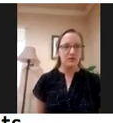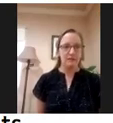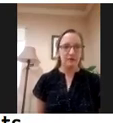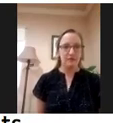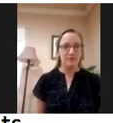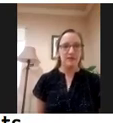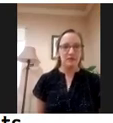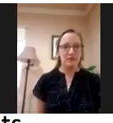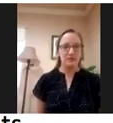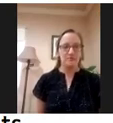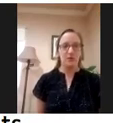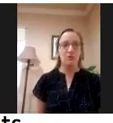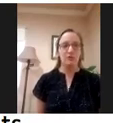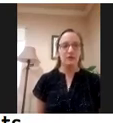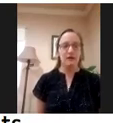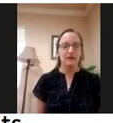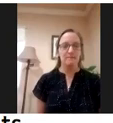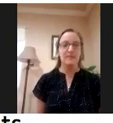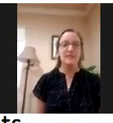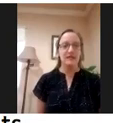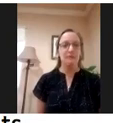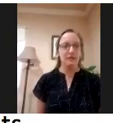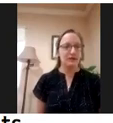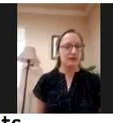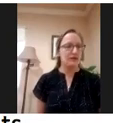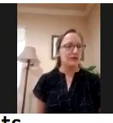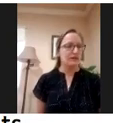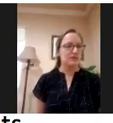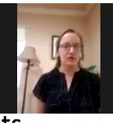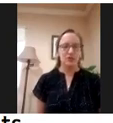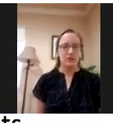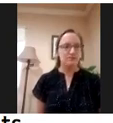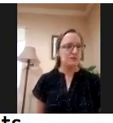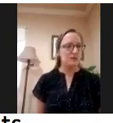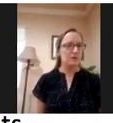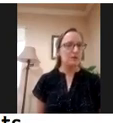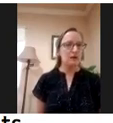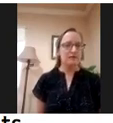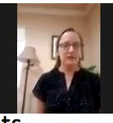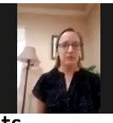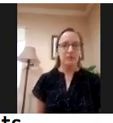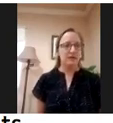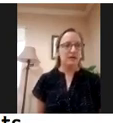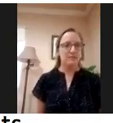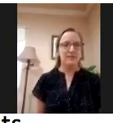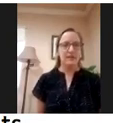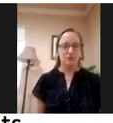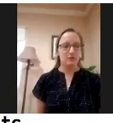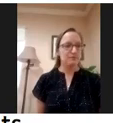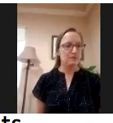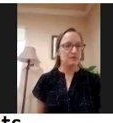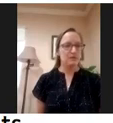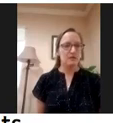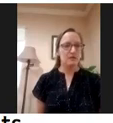to the non-federal sponsor to own and maintain and operate that structure. So fairly quick